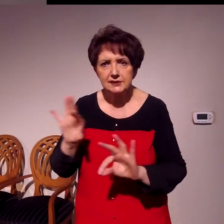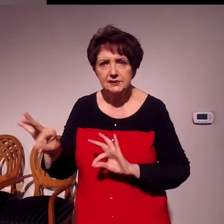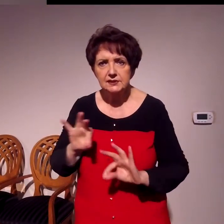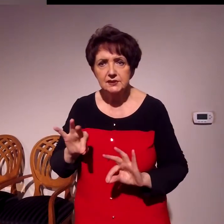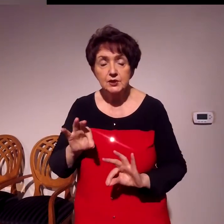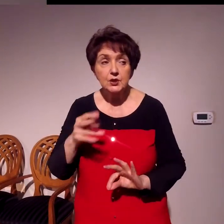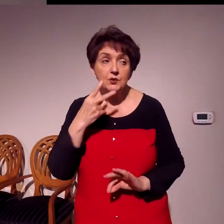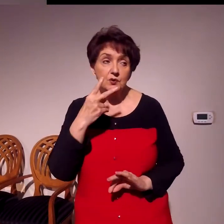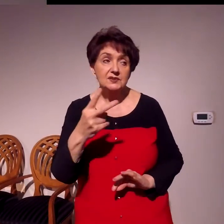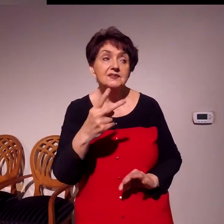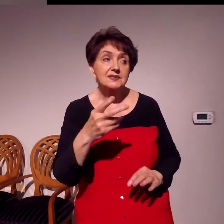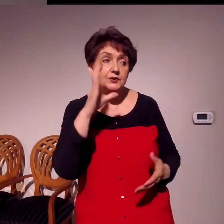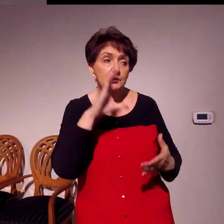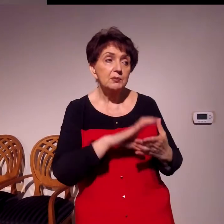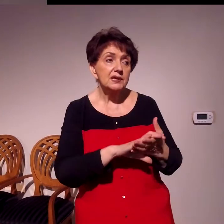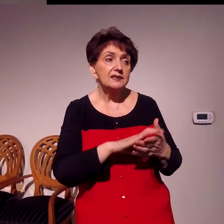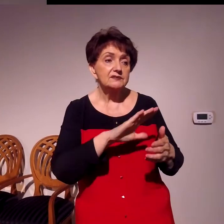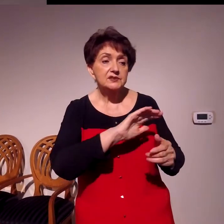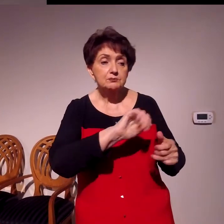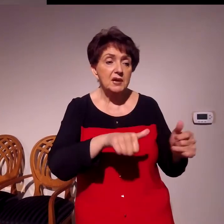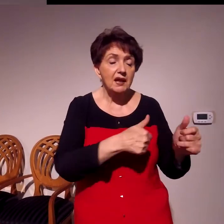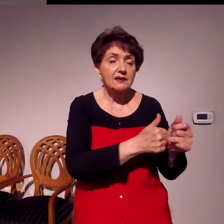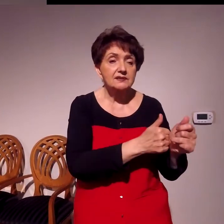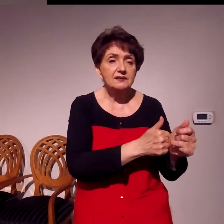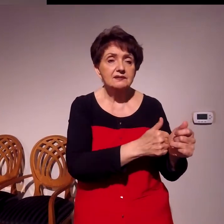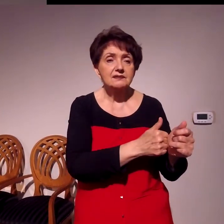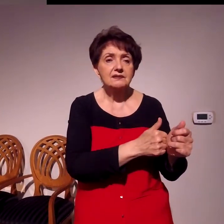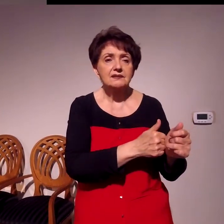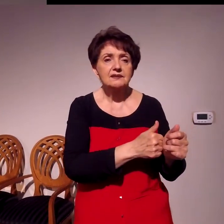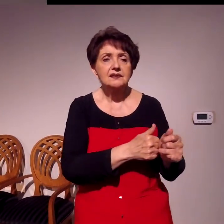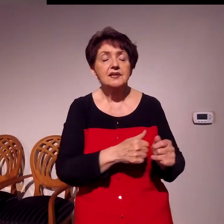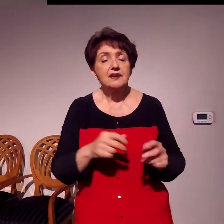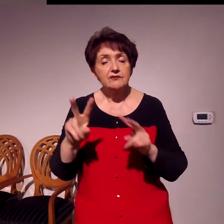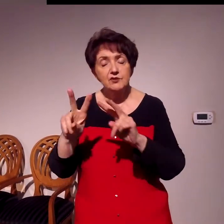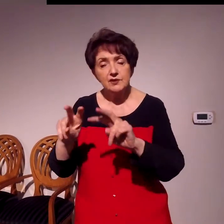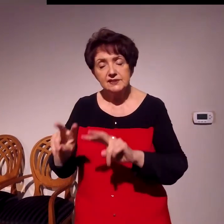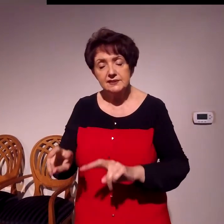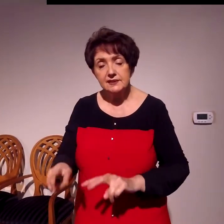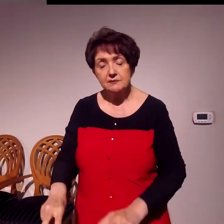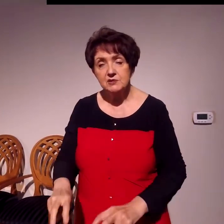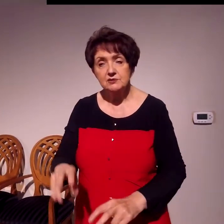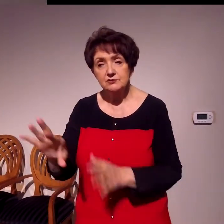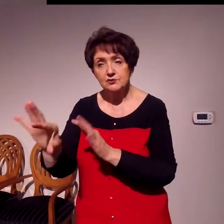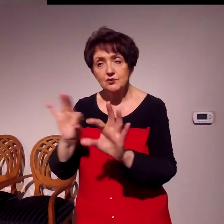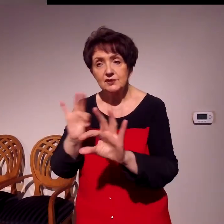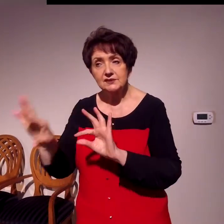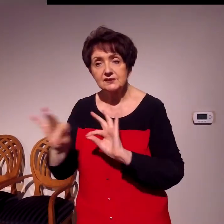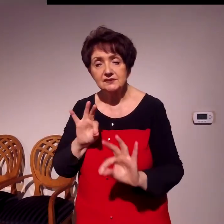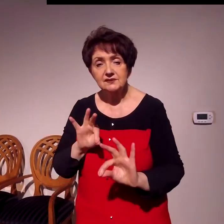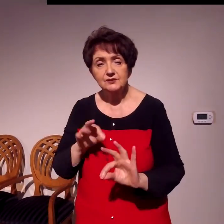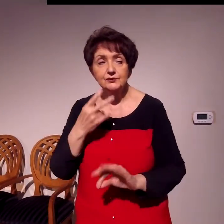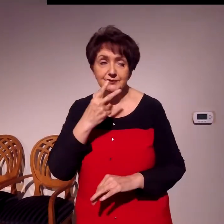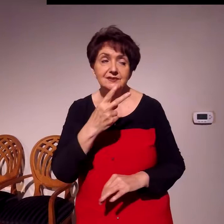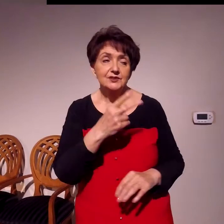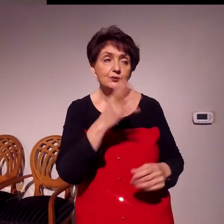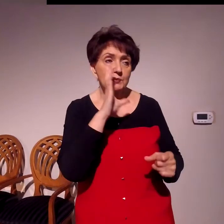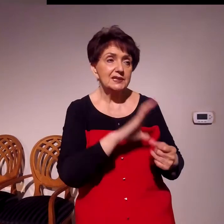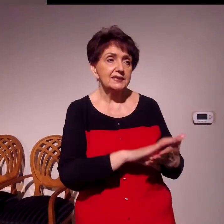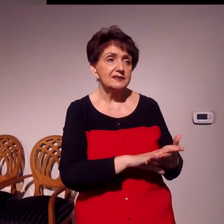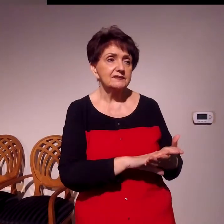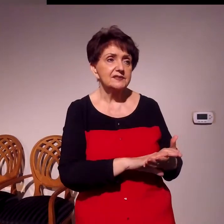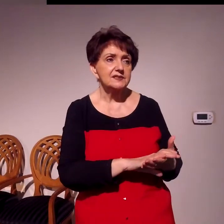believe underneath. By examining our choices, we see our beliefs. And of course, strength